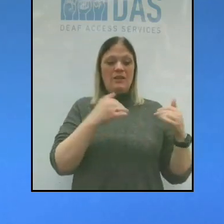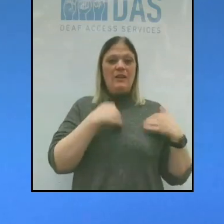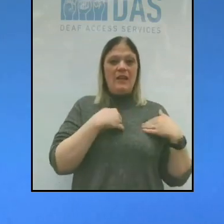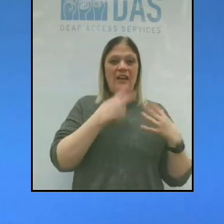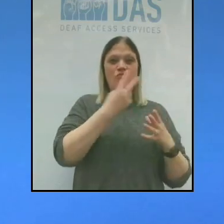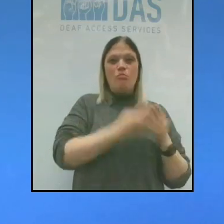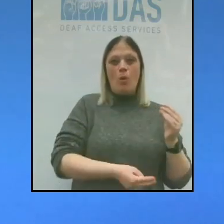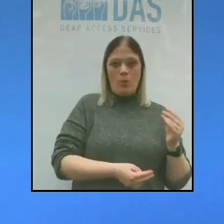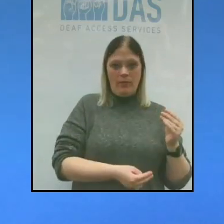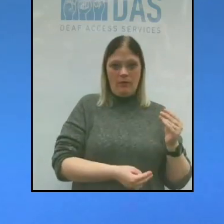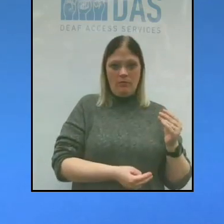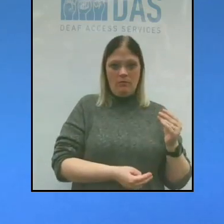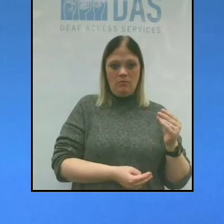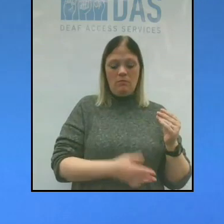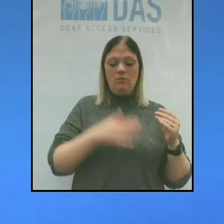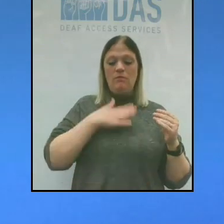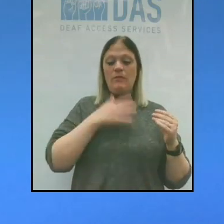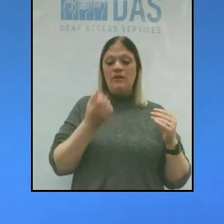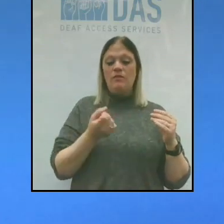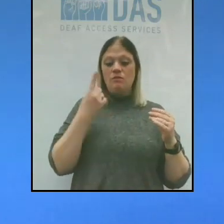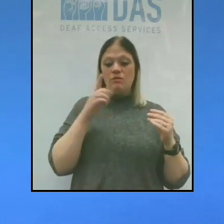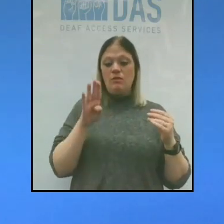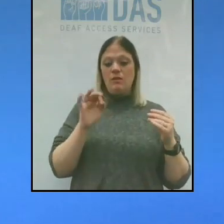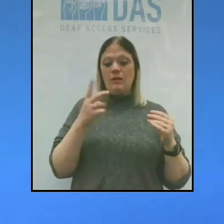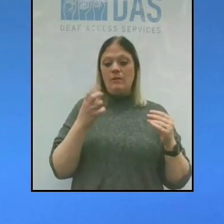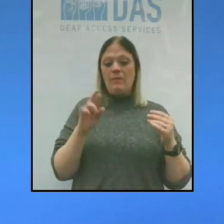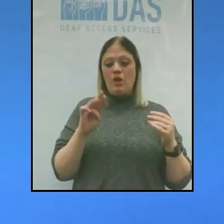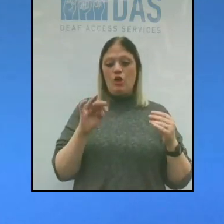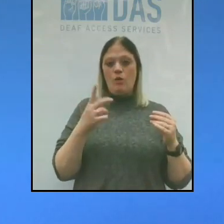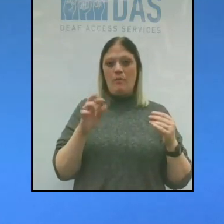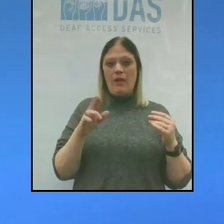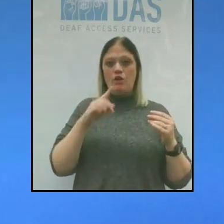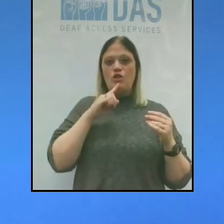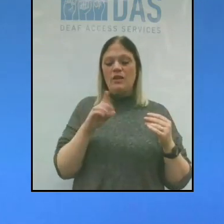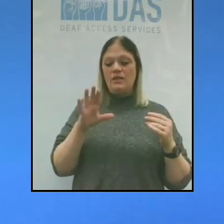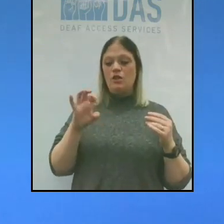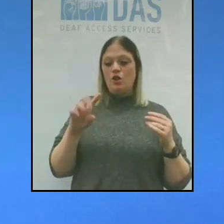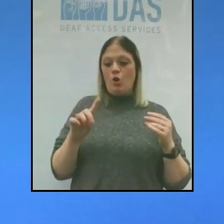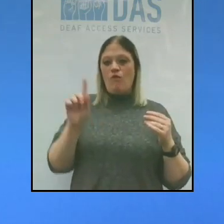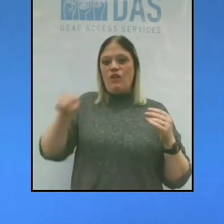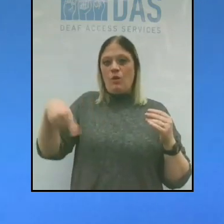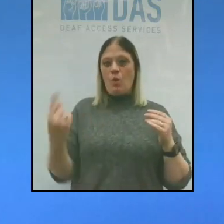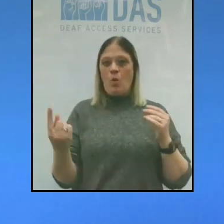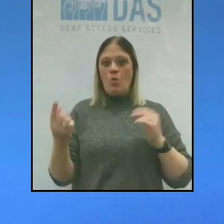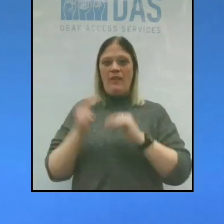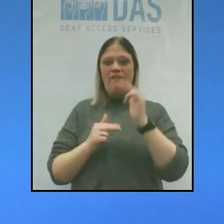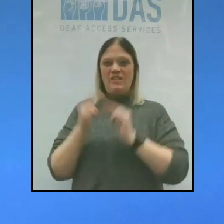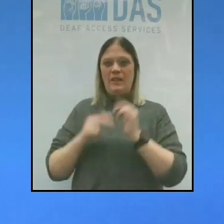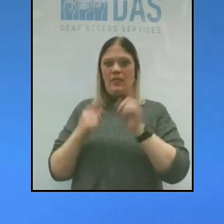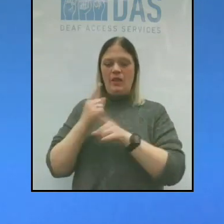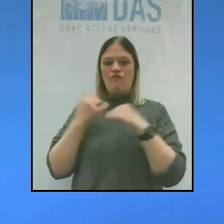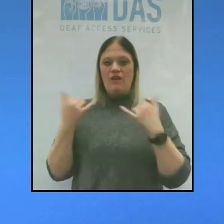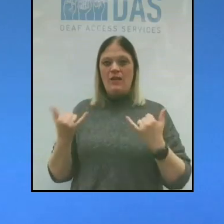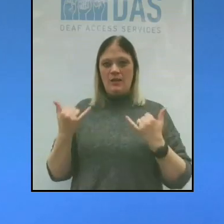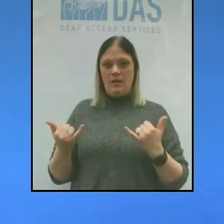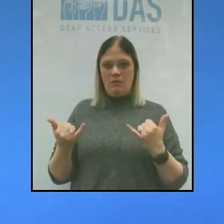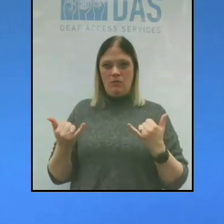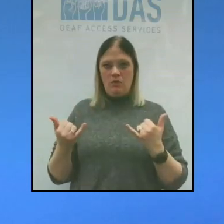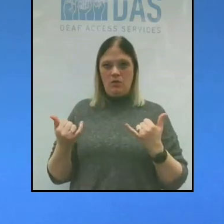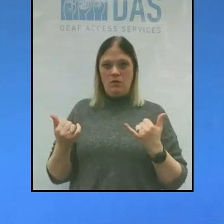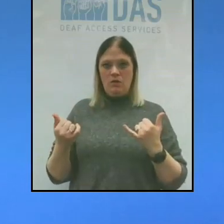COVID-19 patients, but my understanding is Baker Manor is a COVID-only facility at this point. It's